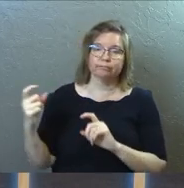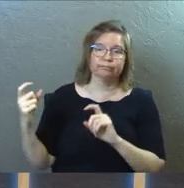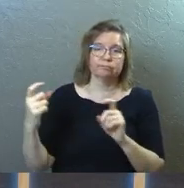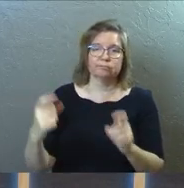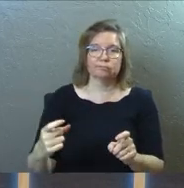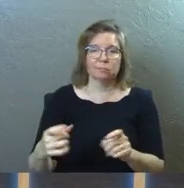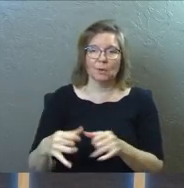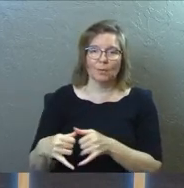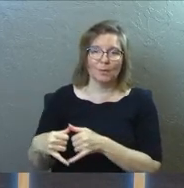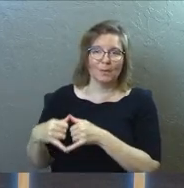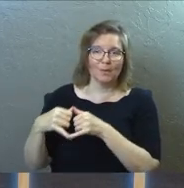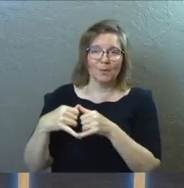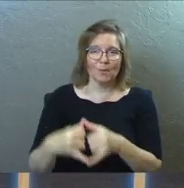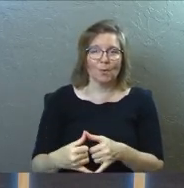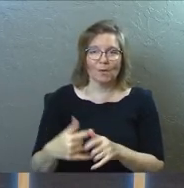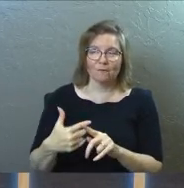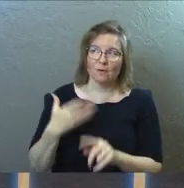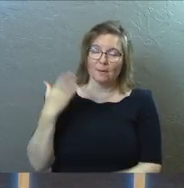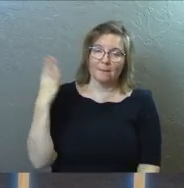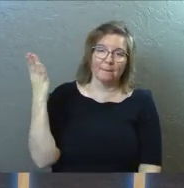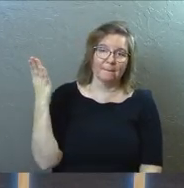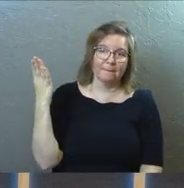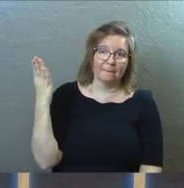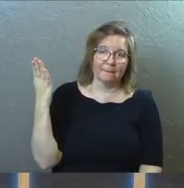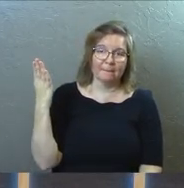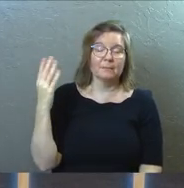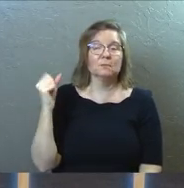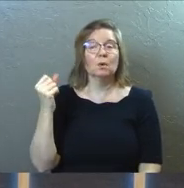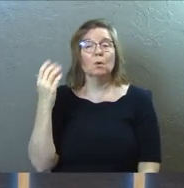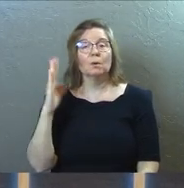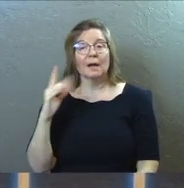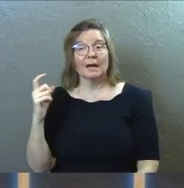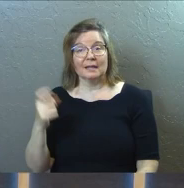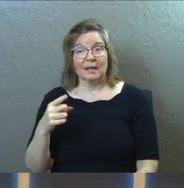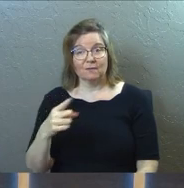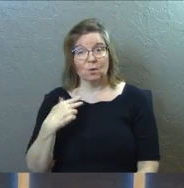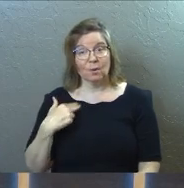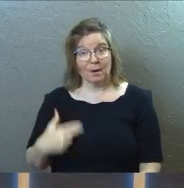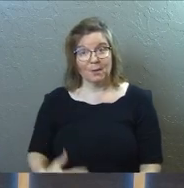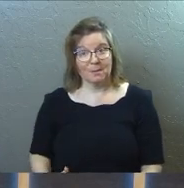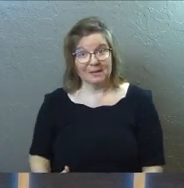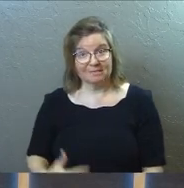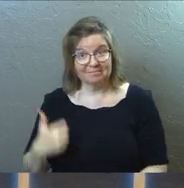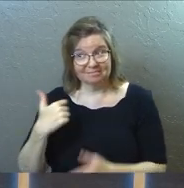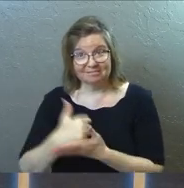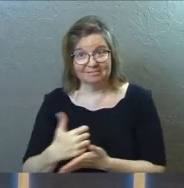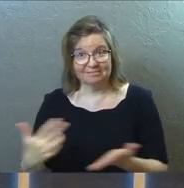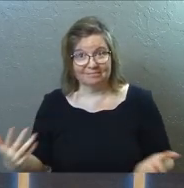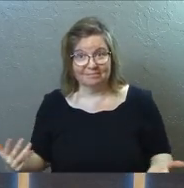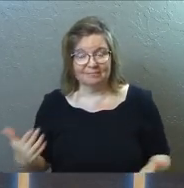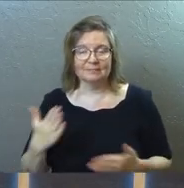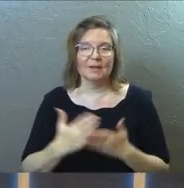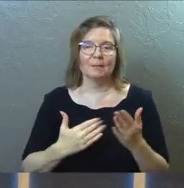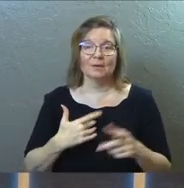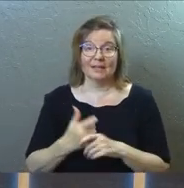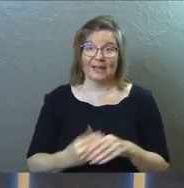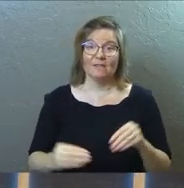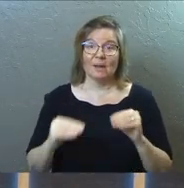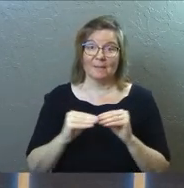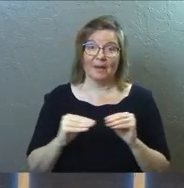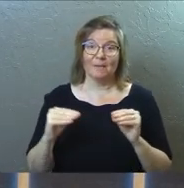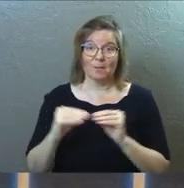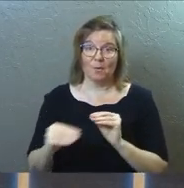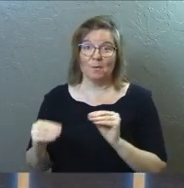They are a reward from him. So God gave you a human, amen? Some of you, God gave you